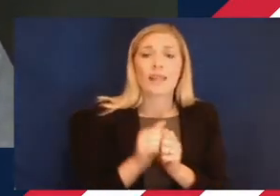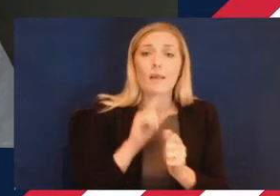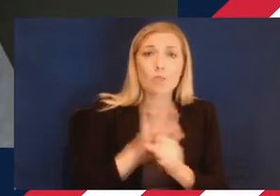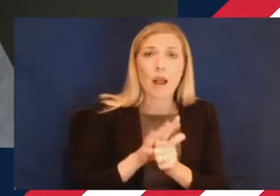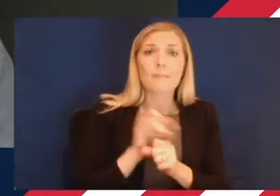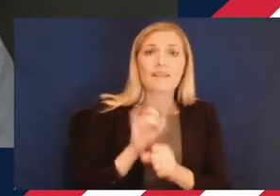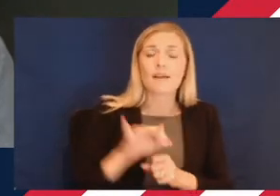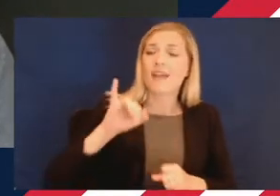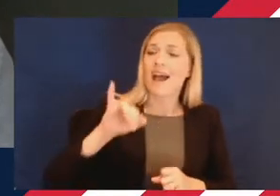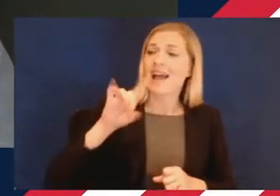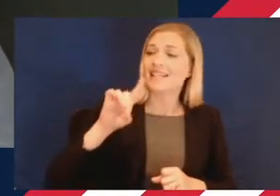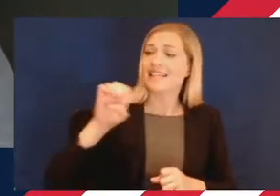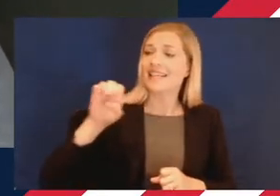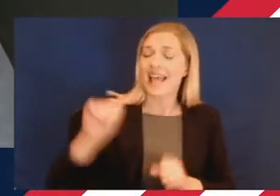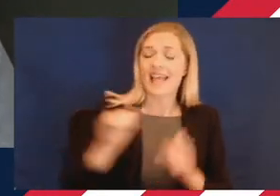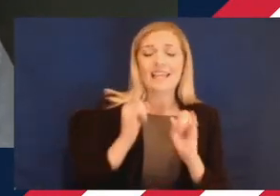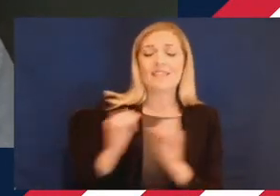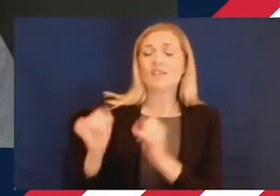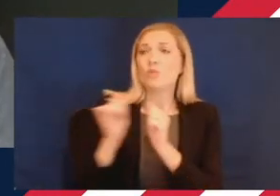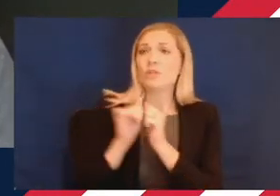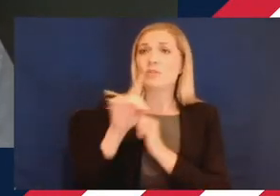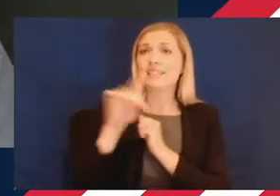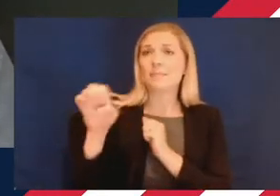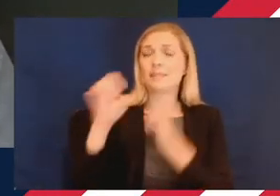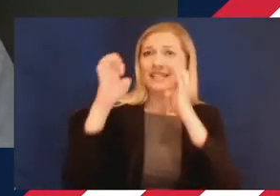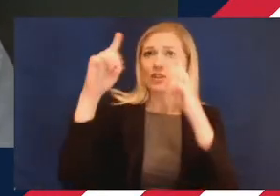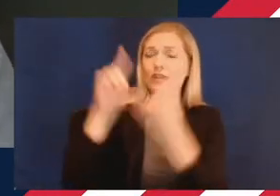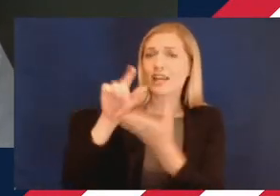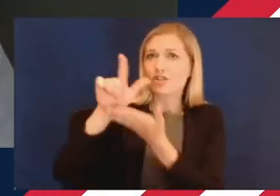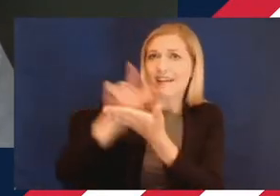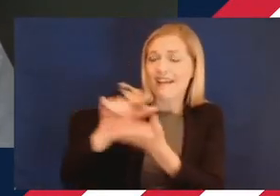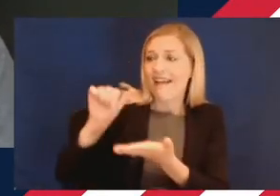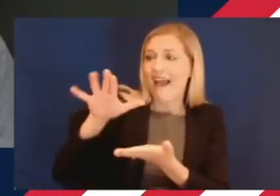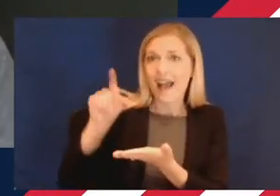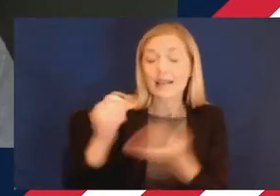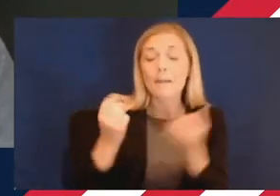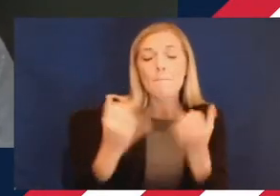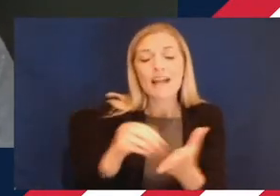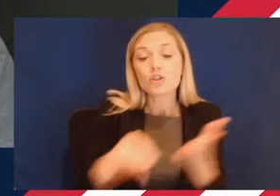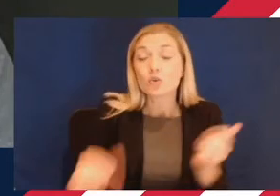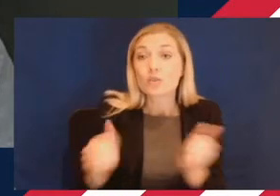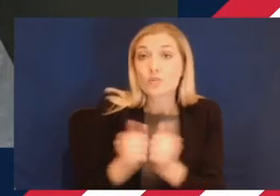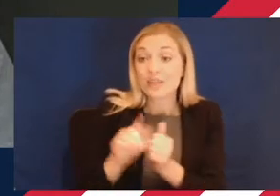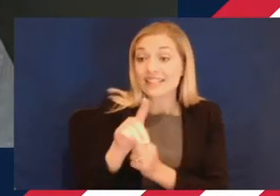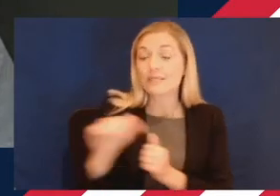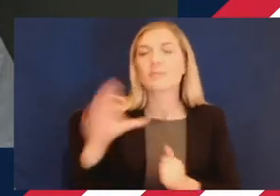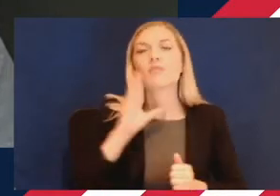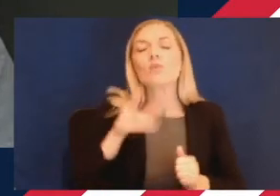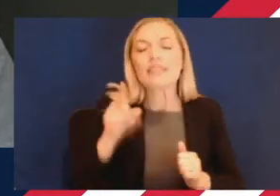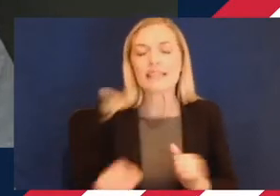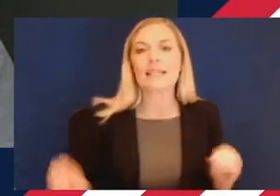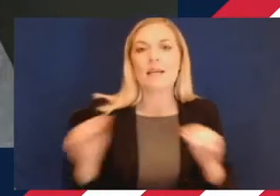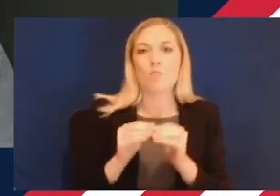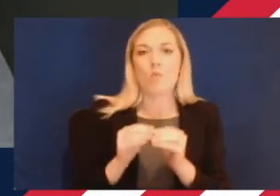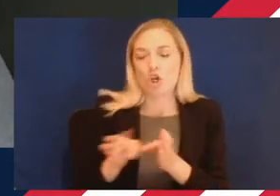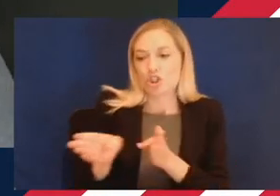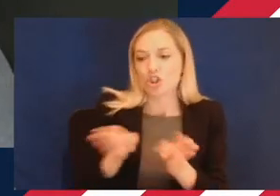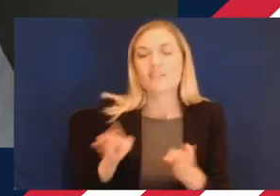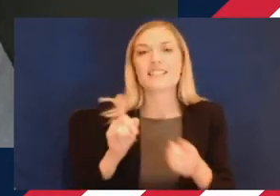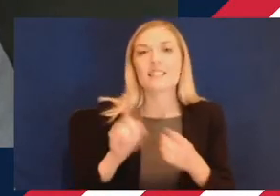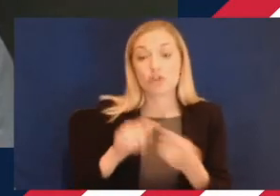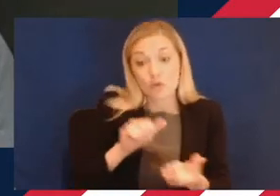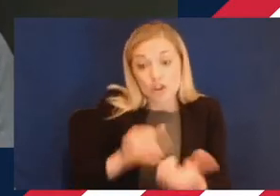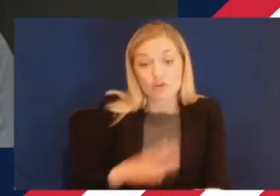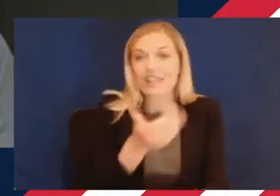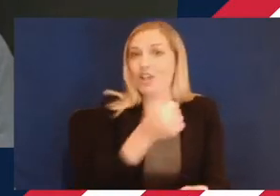Act, IDEA. Many of our students with disabilities will need additional services to address any regression and continued services to help them